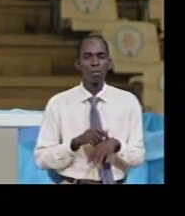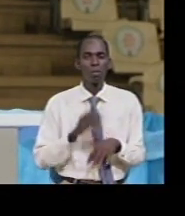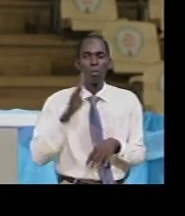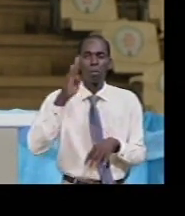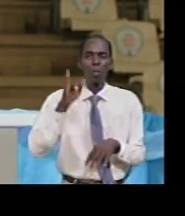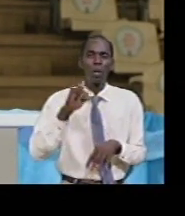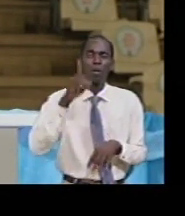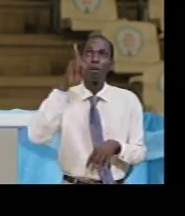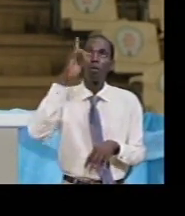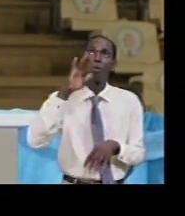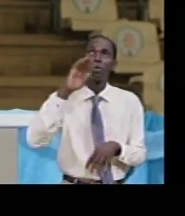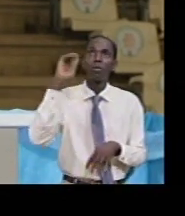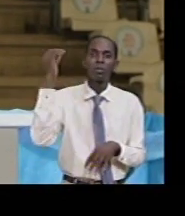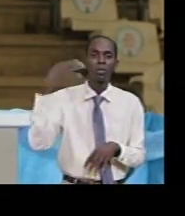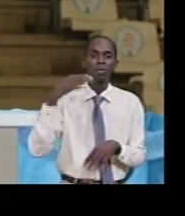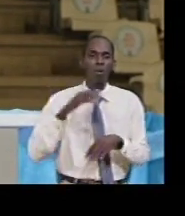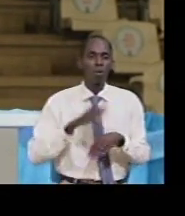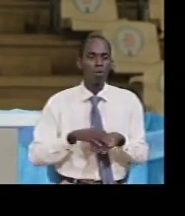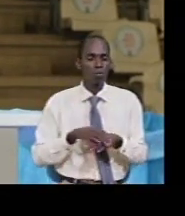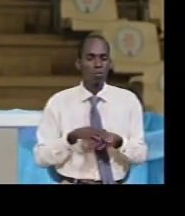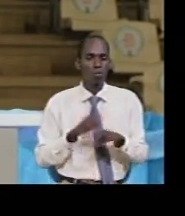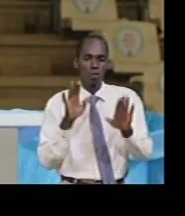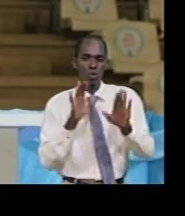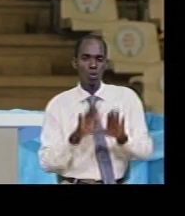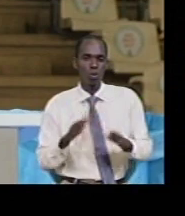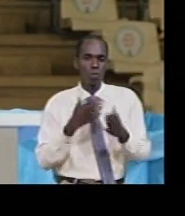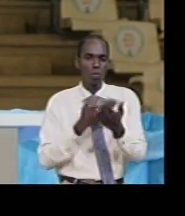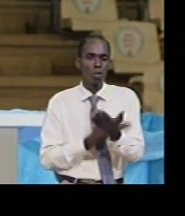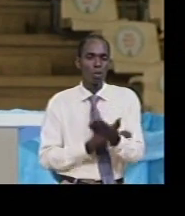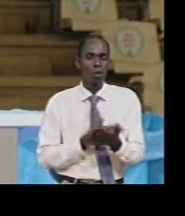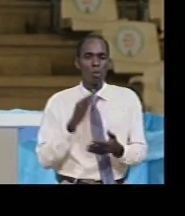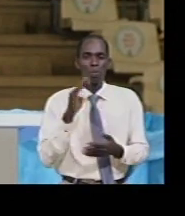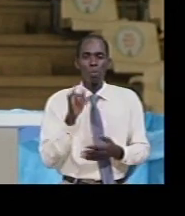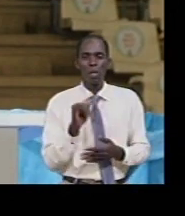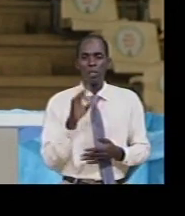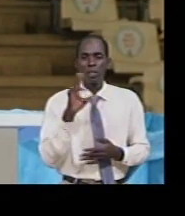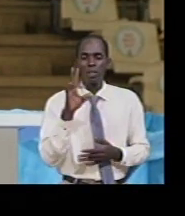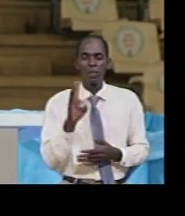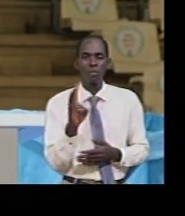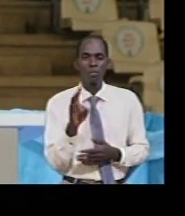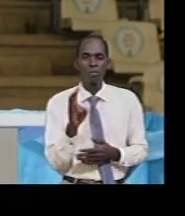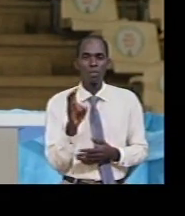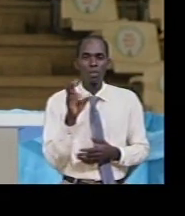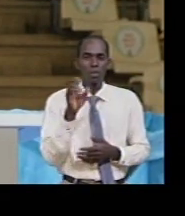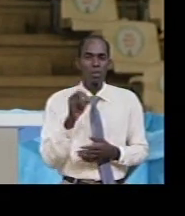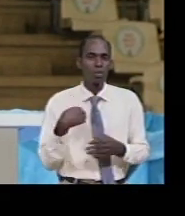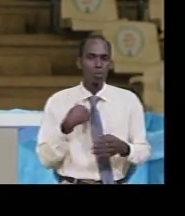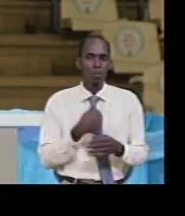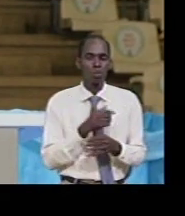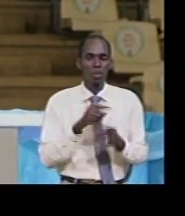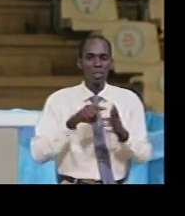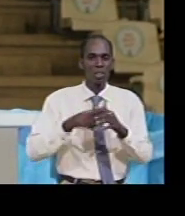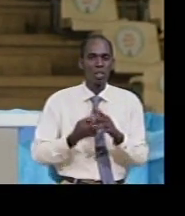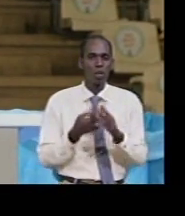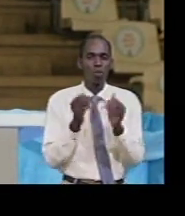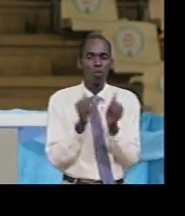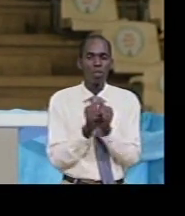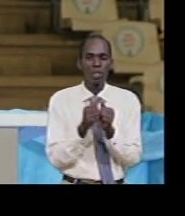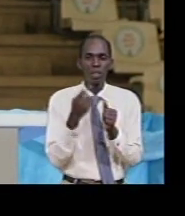pre-service prayers. 7:30 in the morning. Please be here. It's a